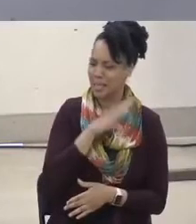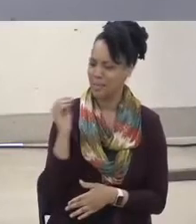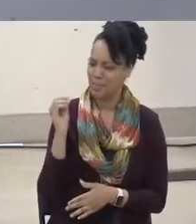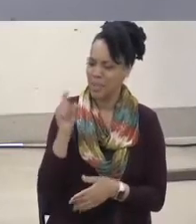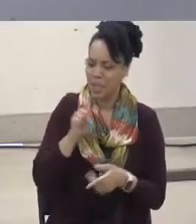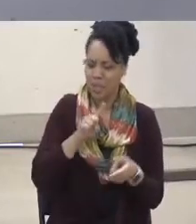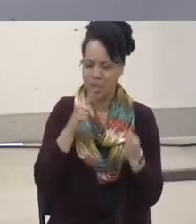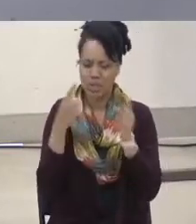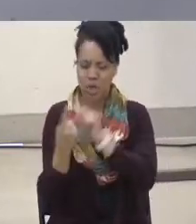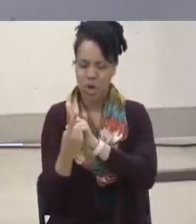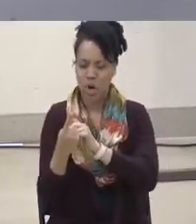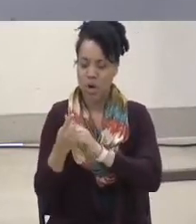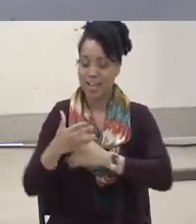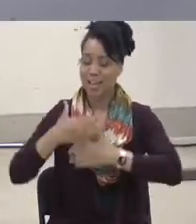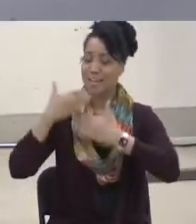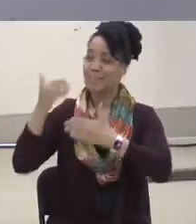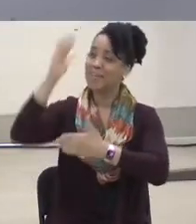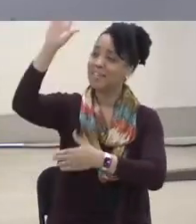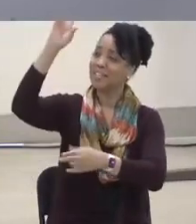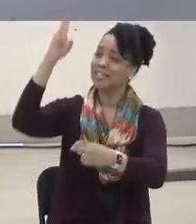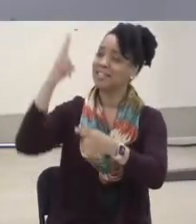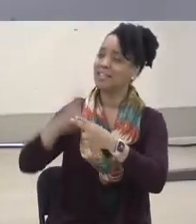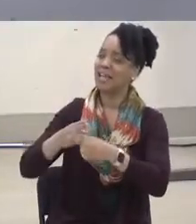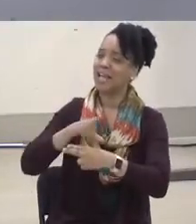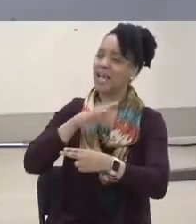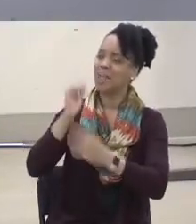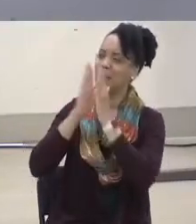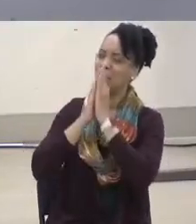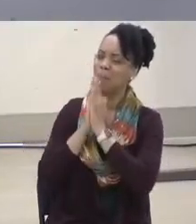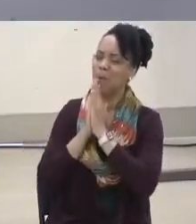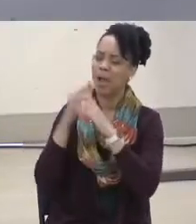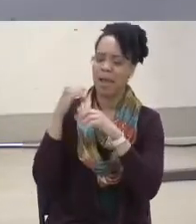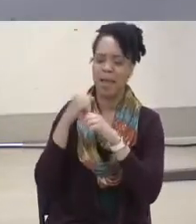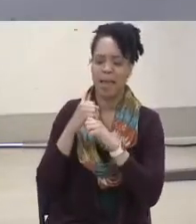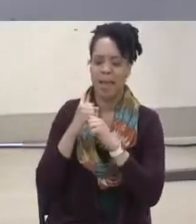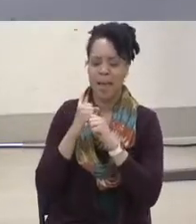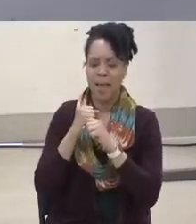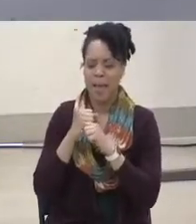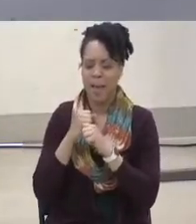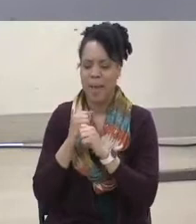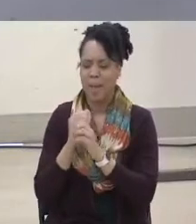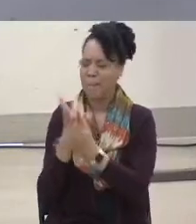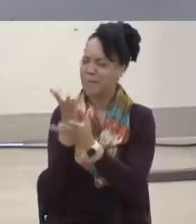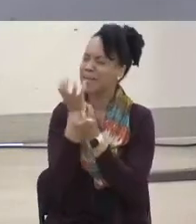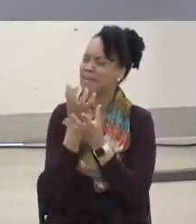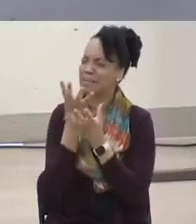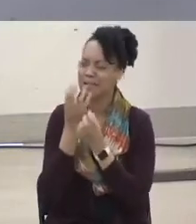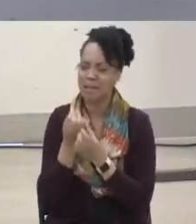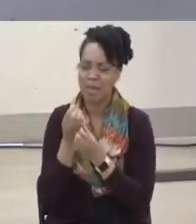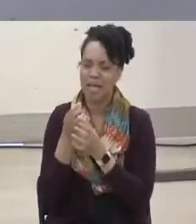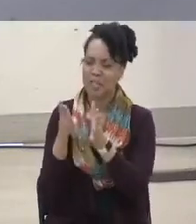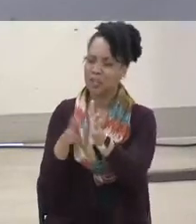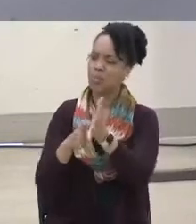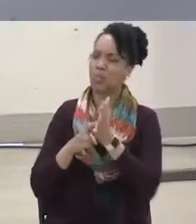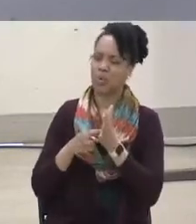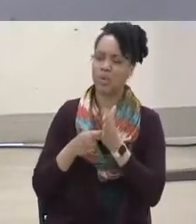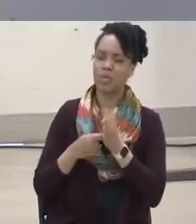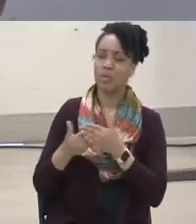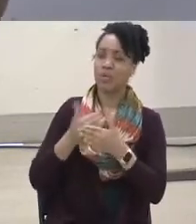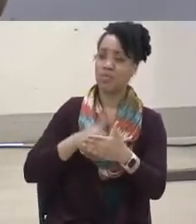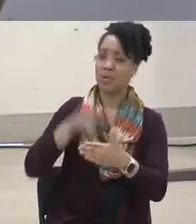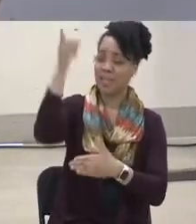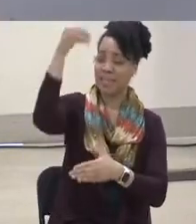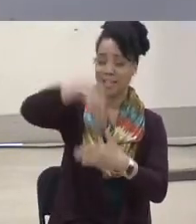return and confess thy name and pray and make supplication before thee in this house. Dice en el